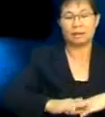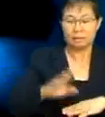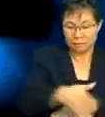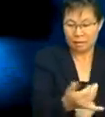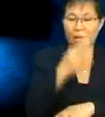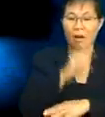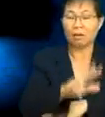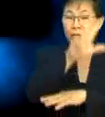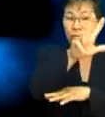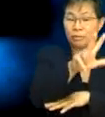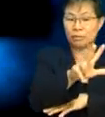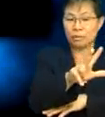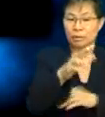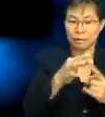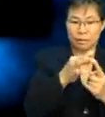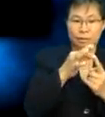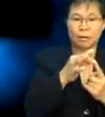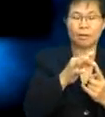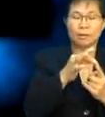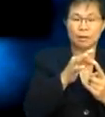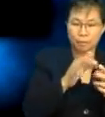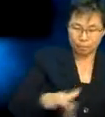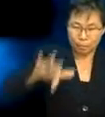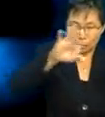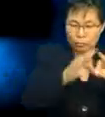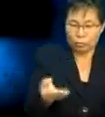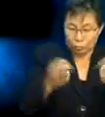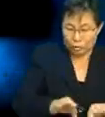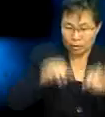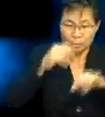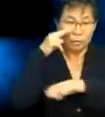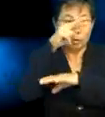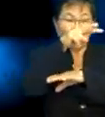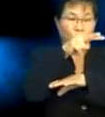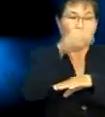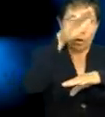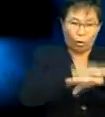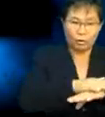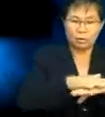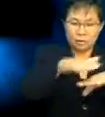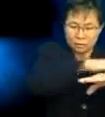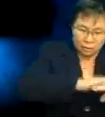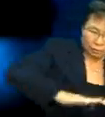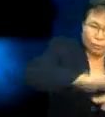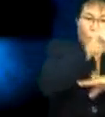There are three major phenomena that can be observed on the surface of the sun.